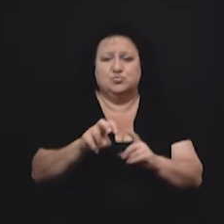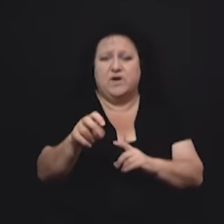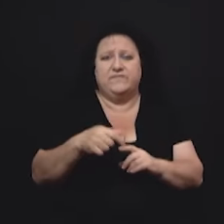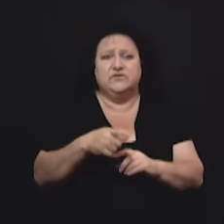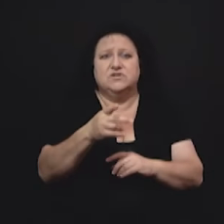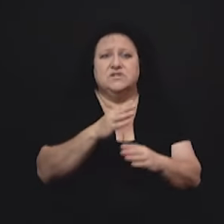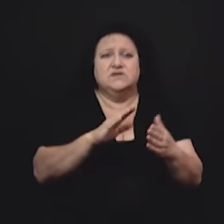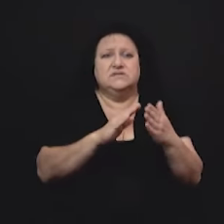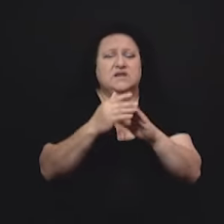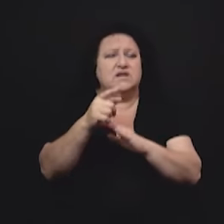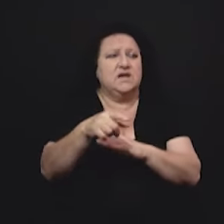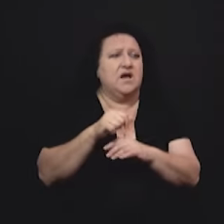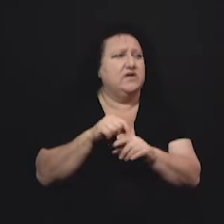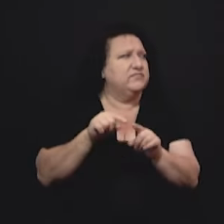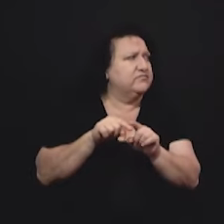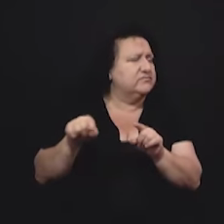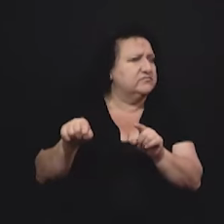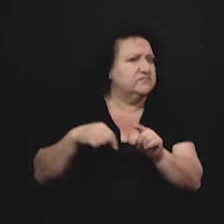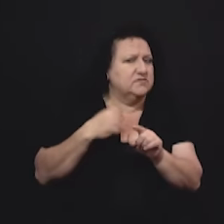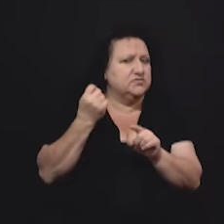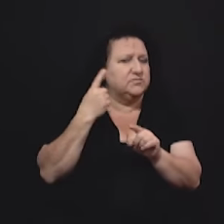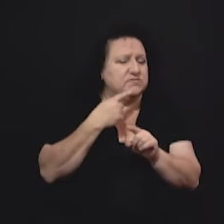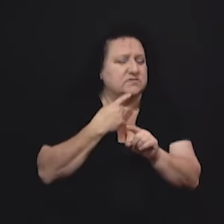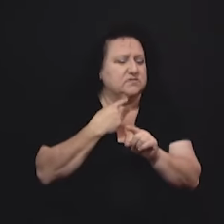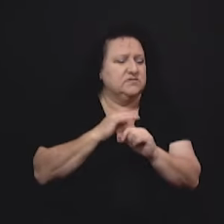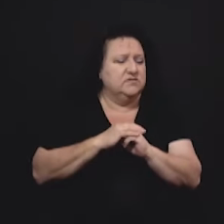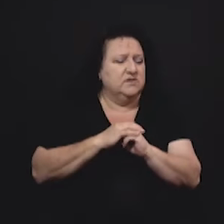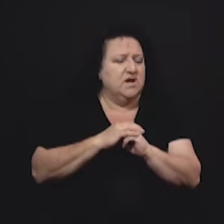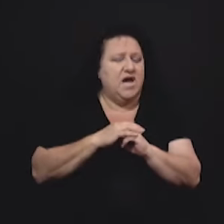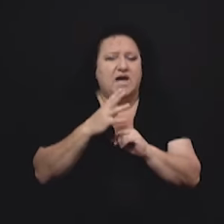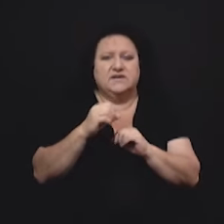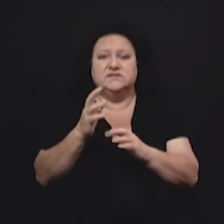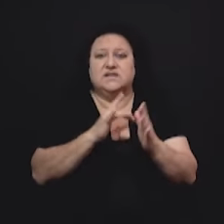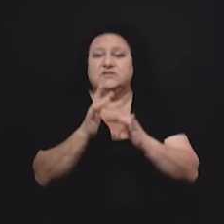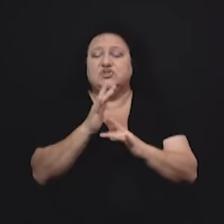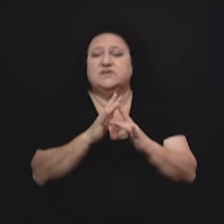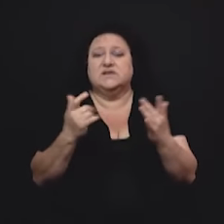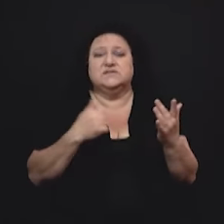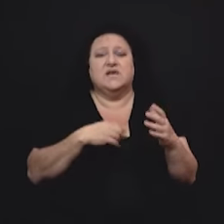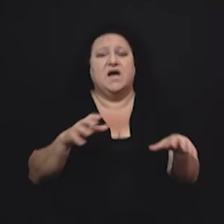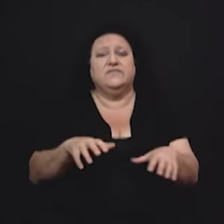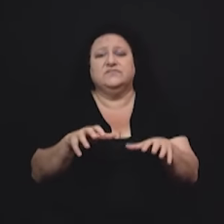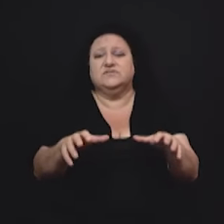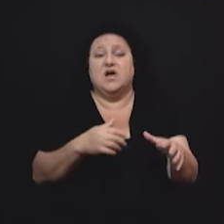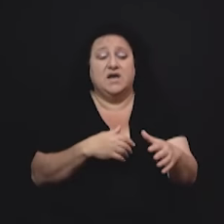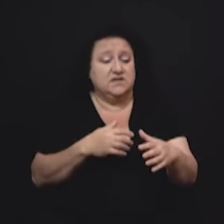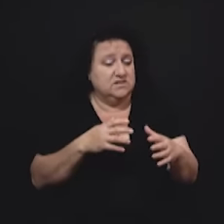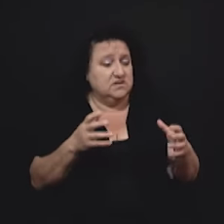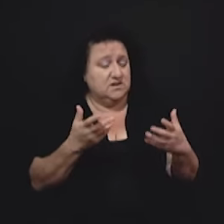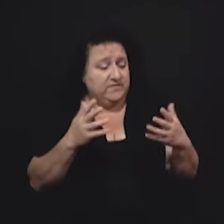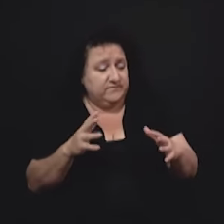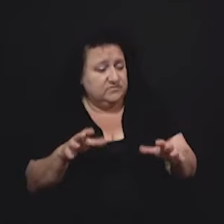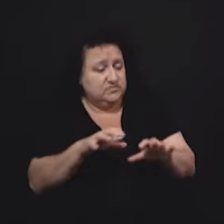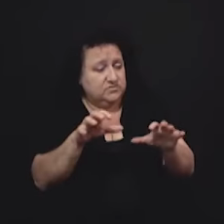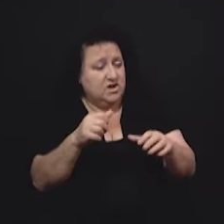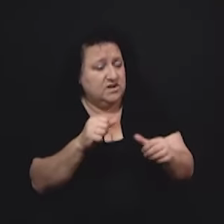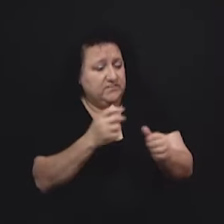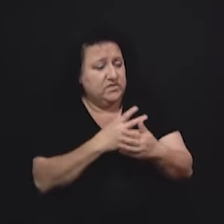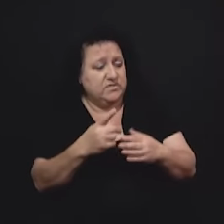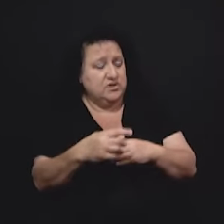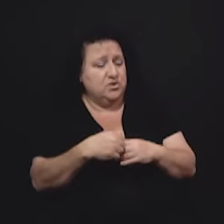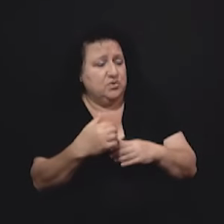to Capernaum, and a rich young man comes to him and says, Jesus, I've done all the things you have commanded, but what am I missing? And